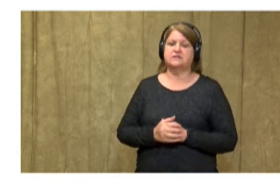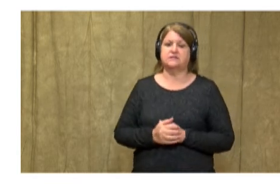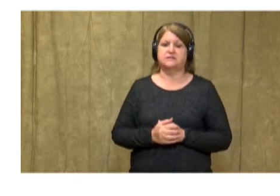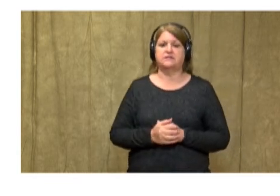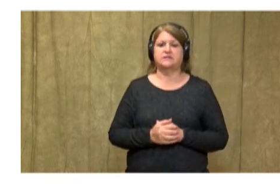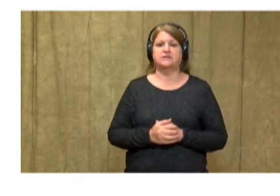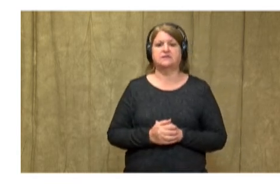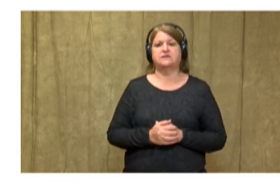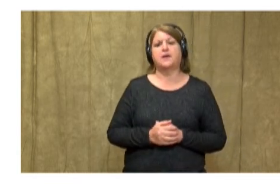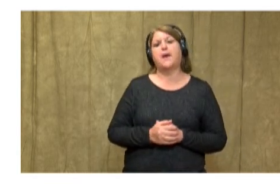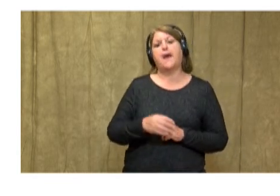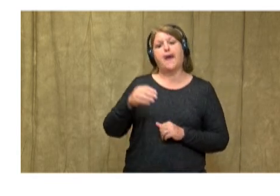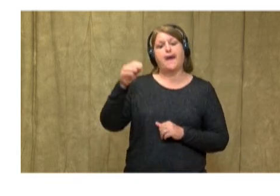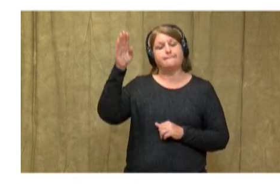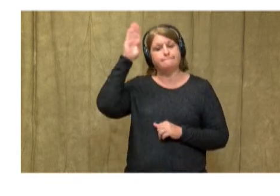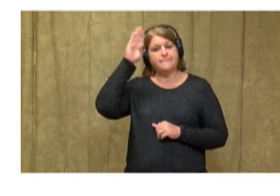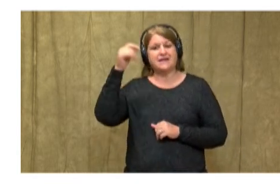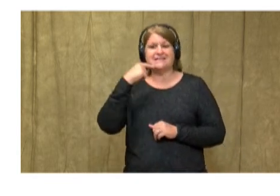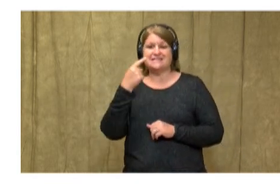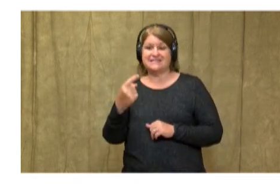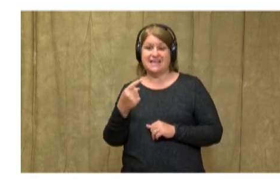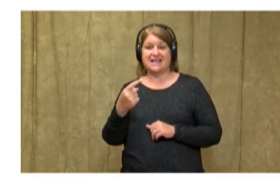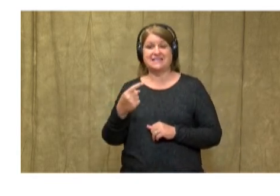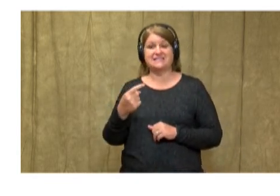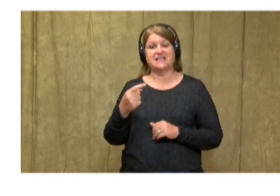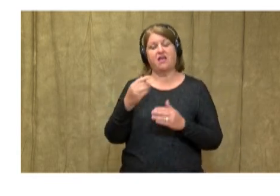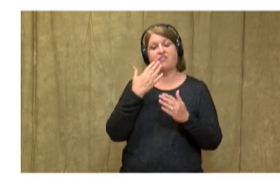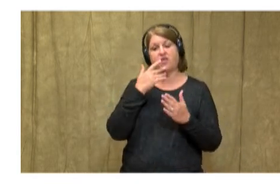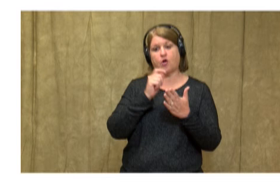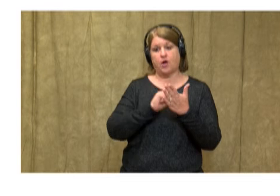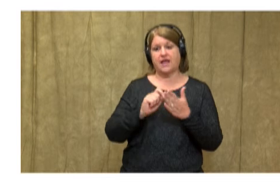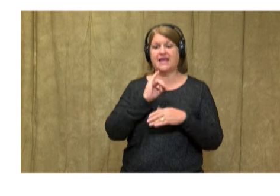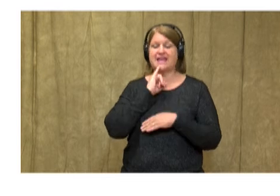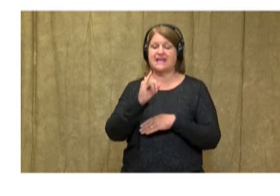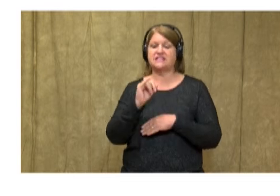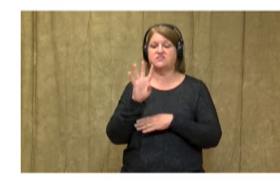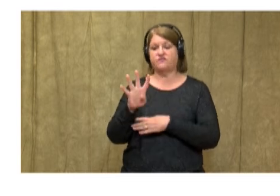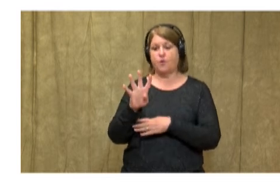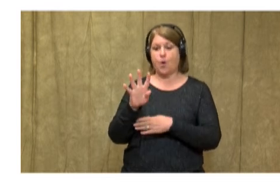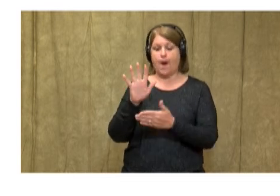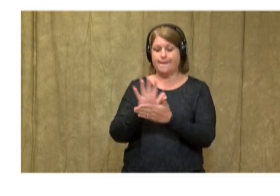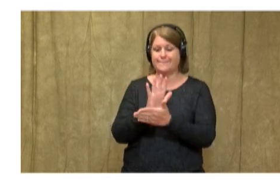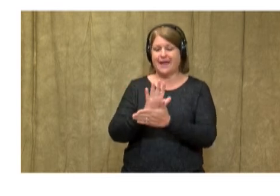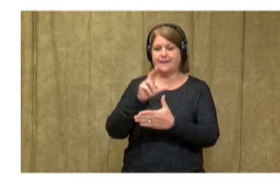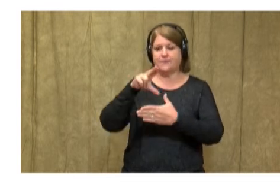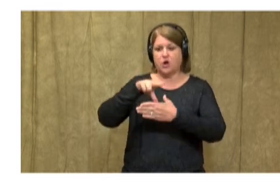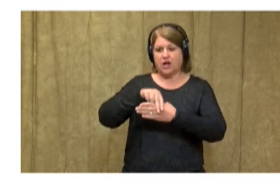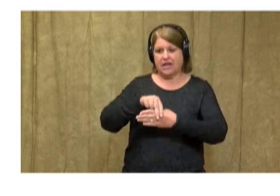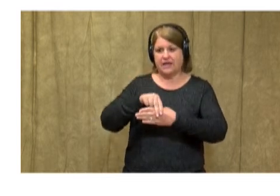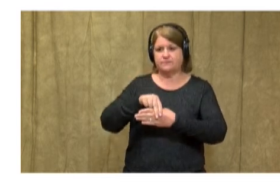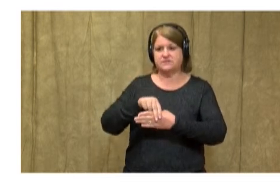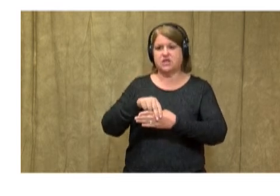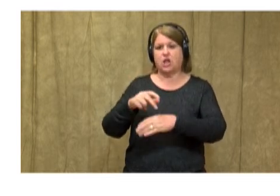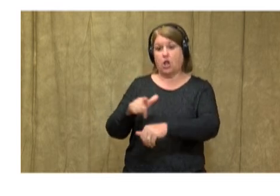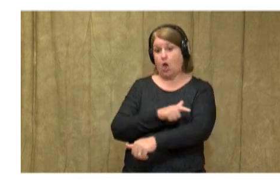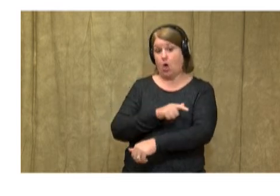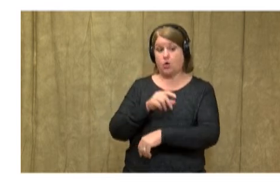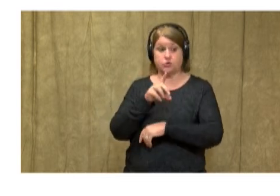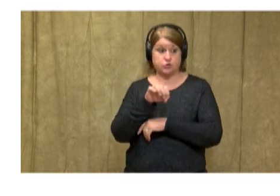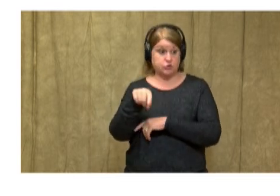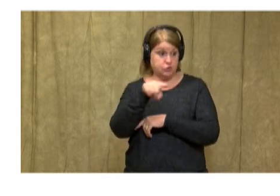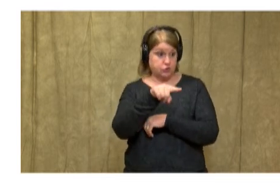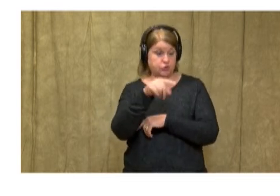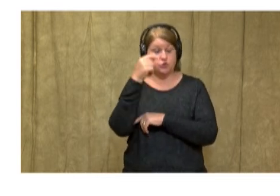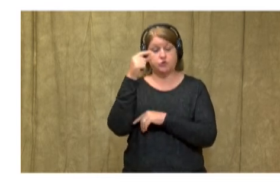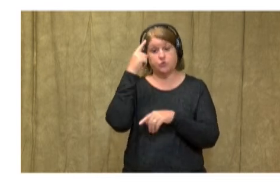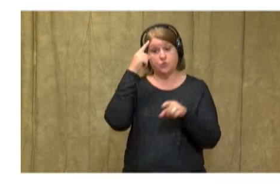All right, Buzz says that the crown is 4 paper clips long. Do you agree with Buzz or do